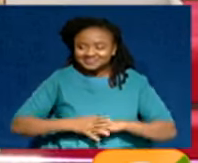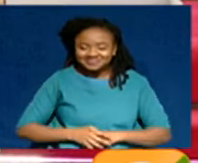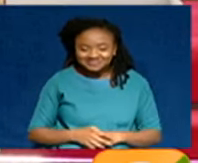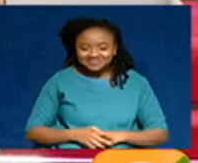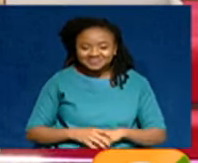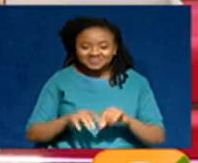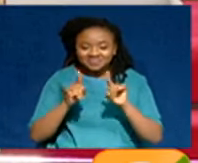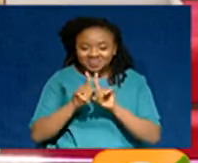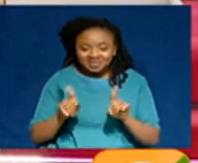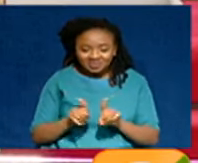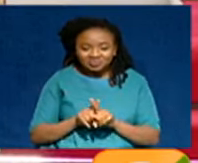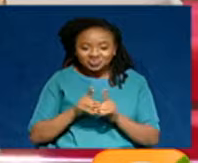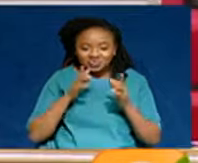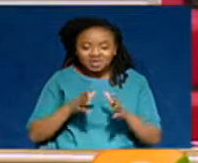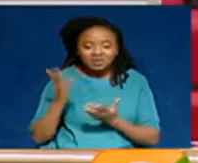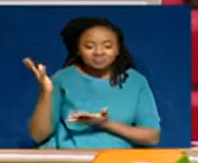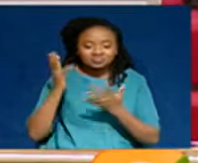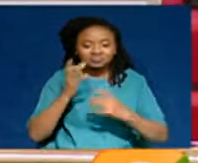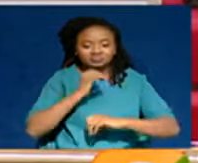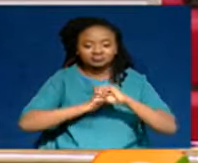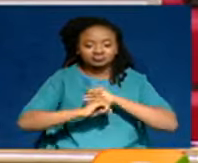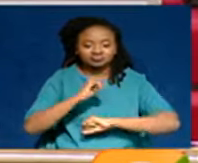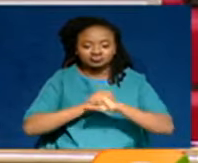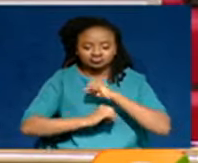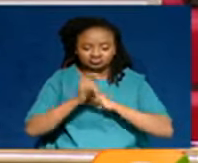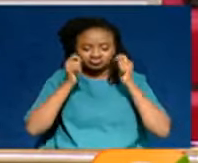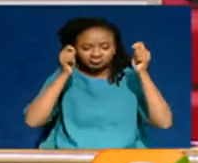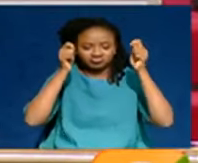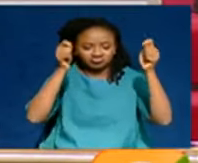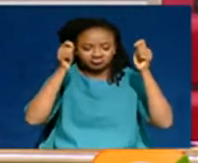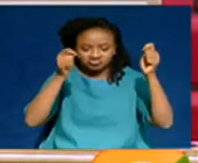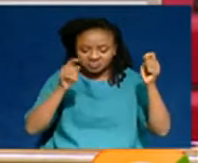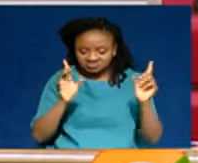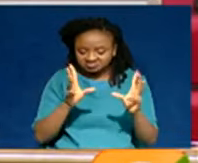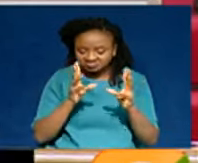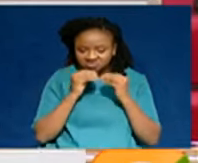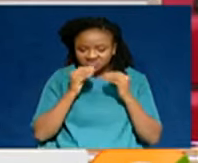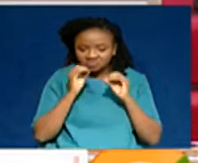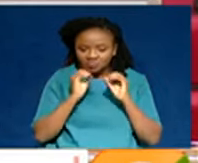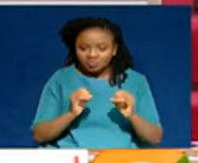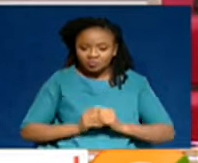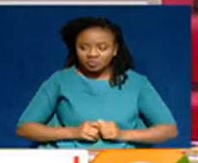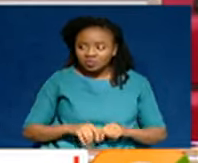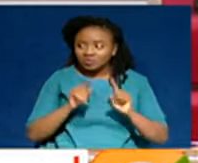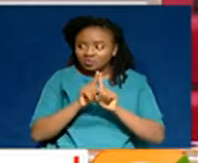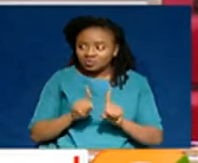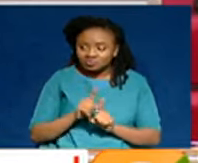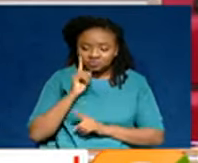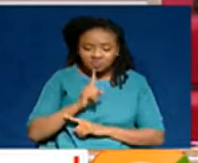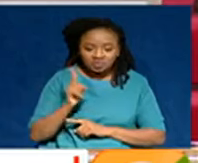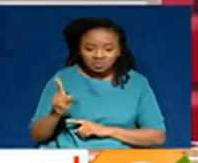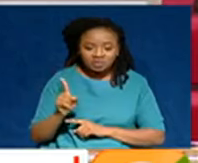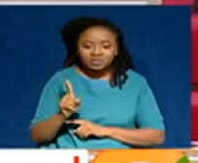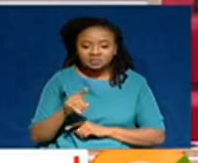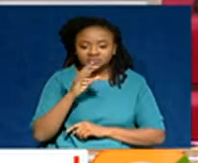bringing industrial actions. That is the most ambitious CBA that we ever had. As long as we continue